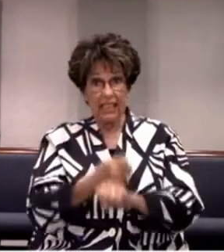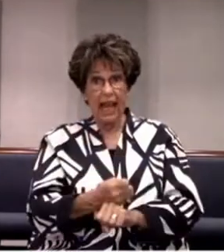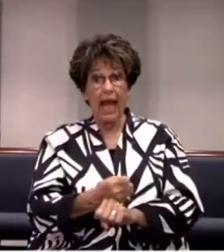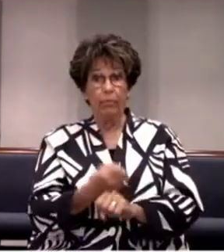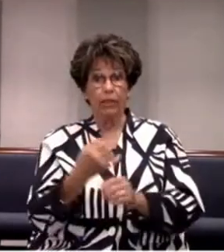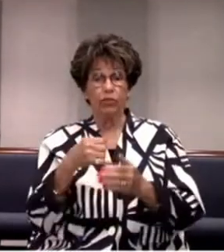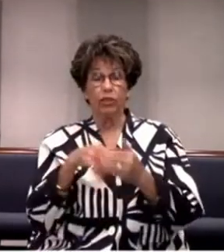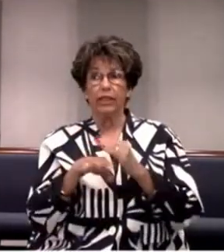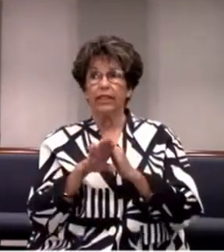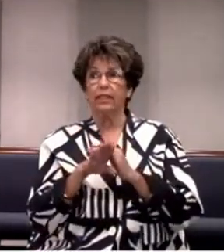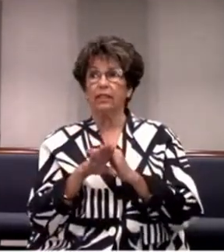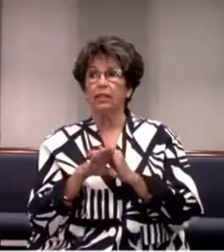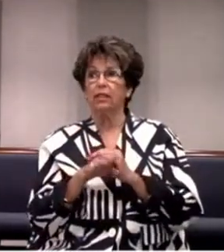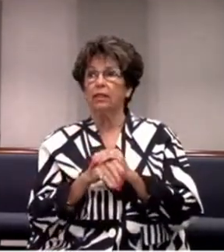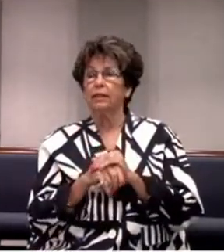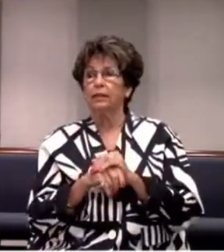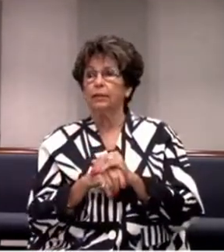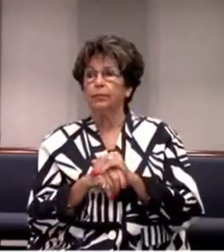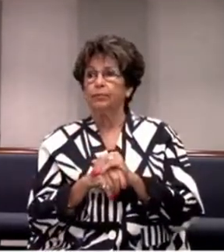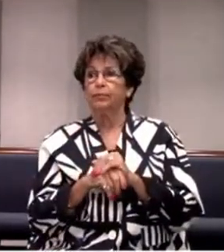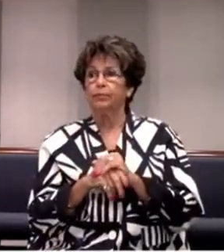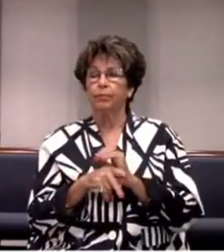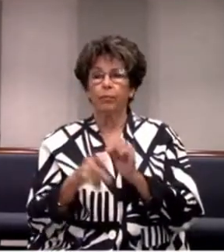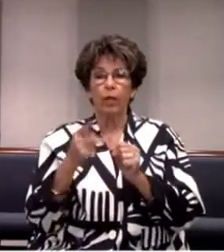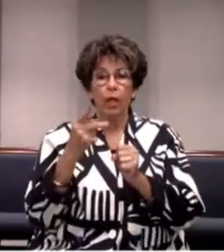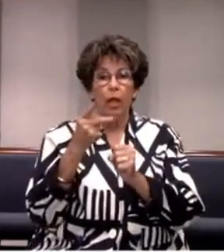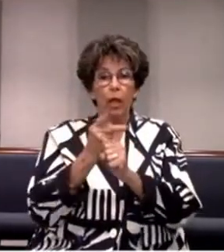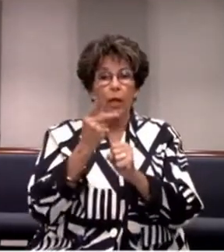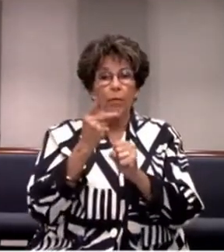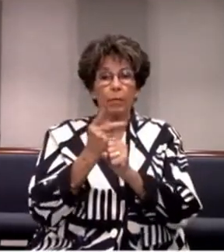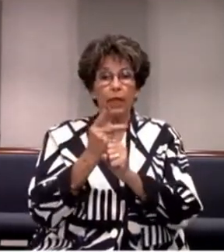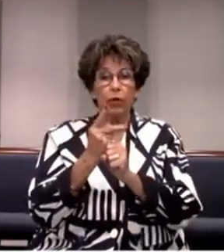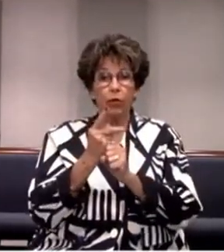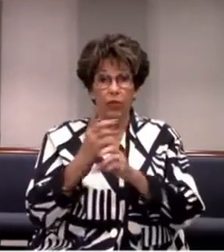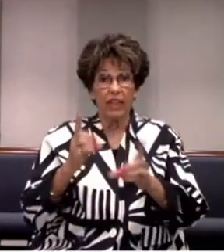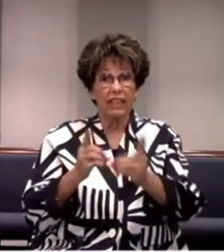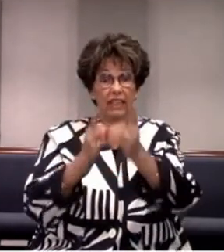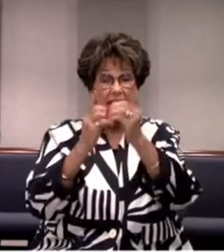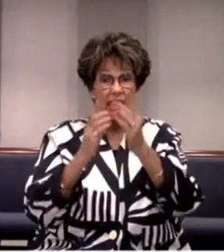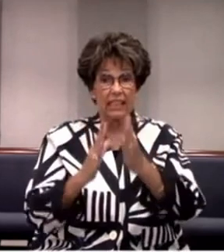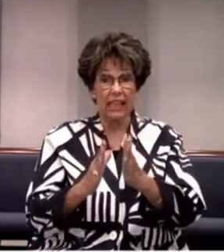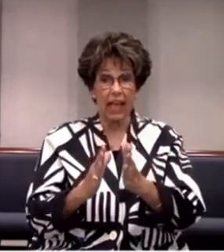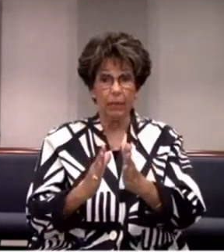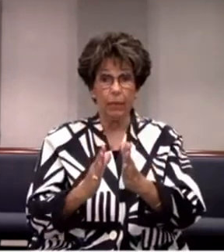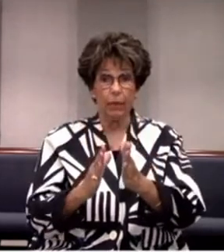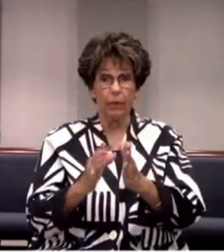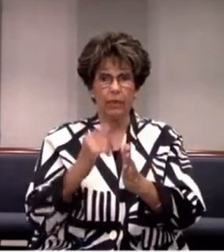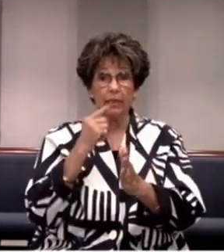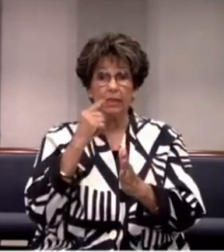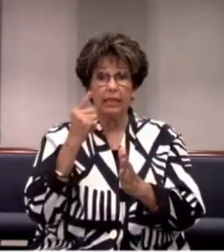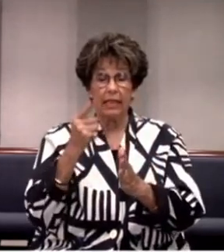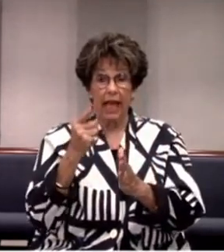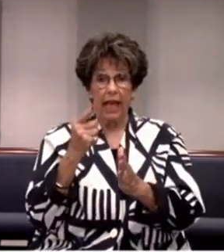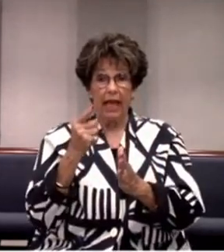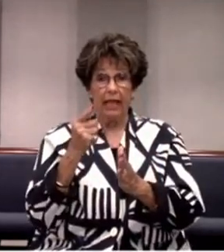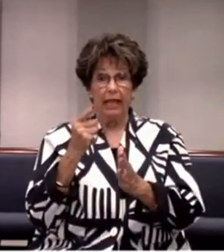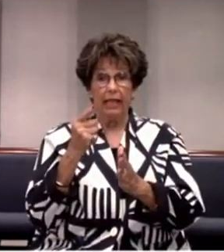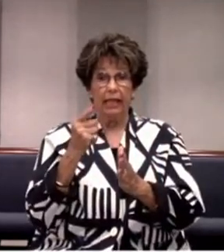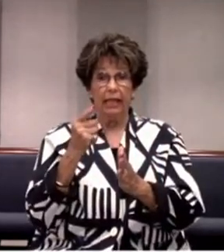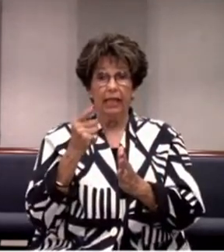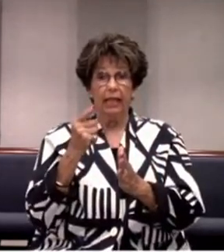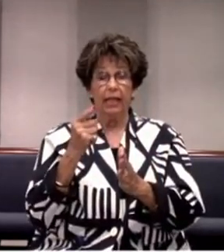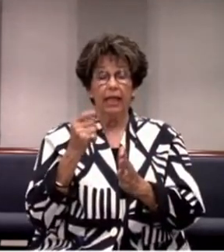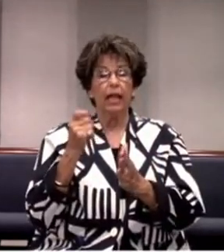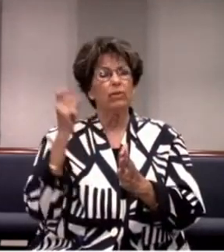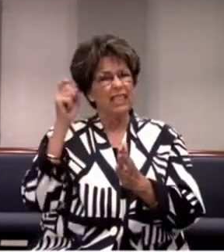even though those believers knew some things and were established in them, it was still fitting for him to remind them of some